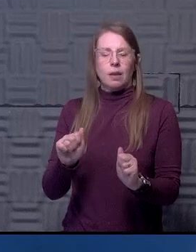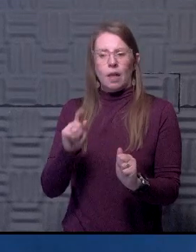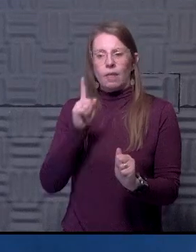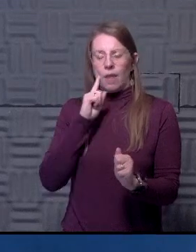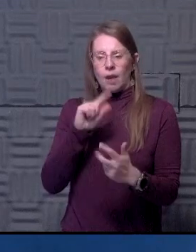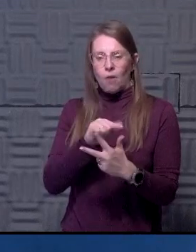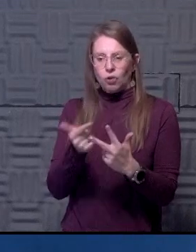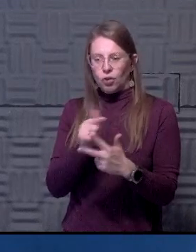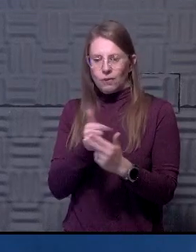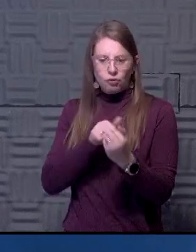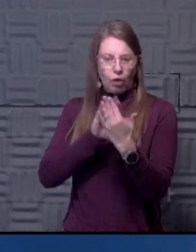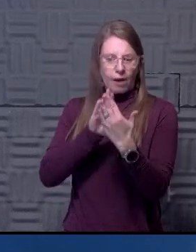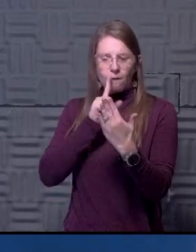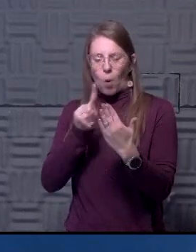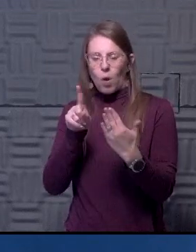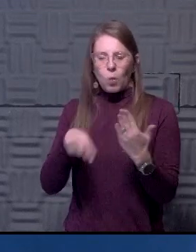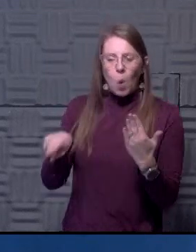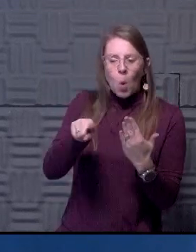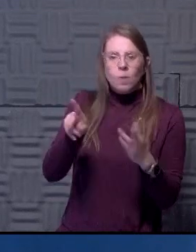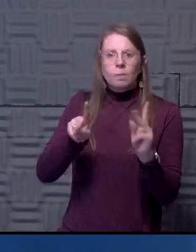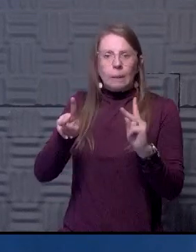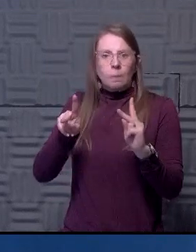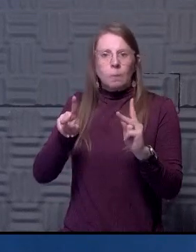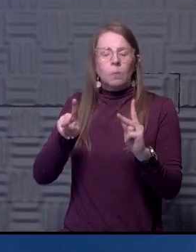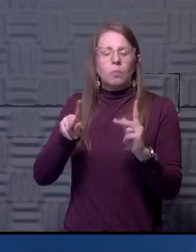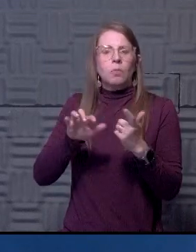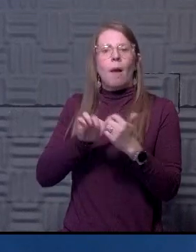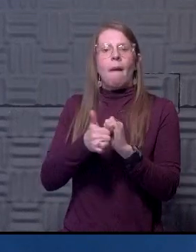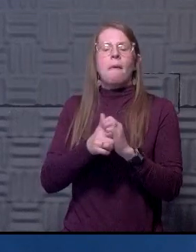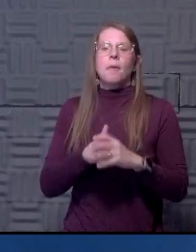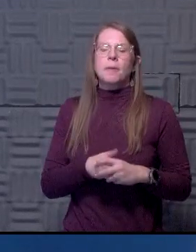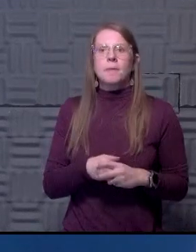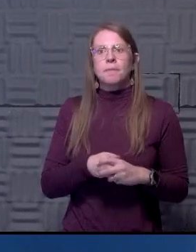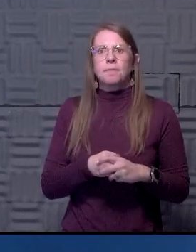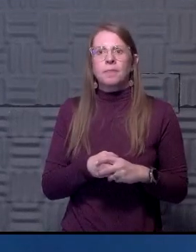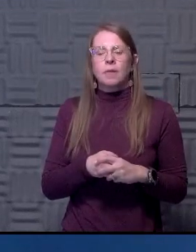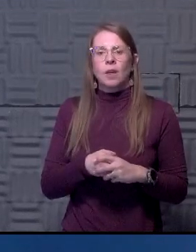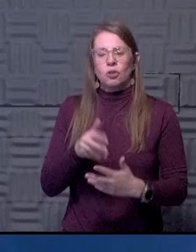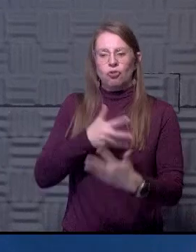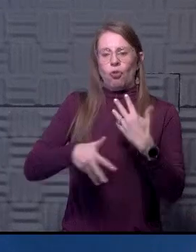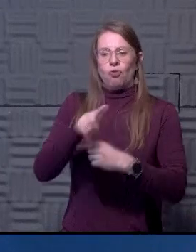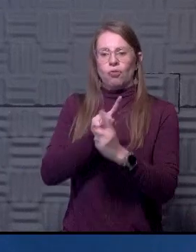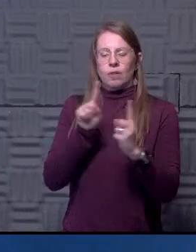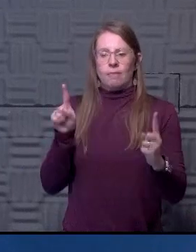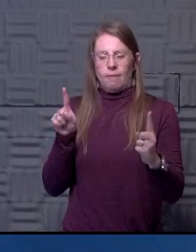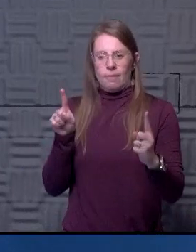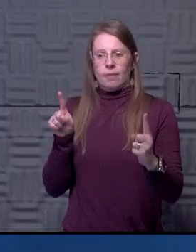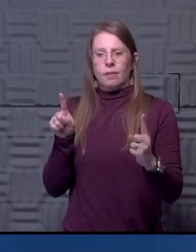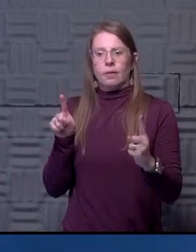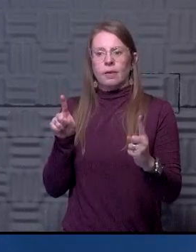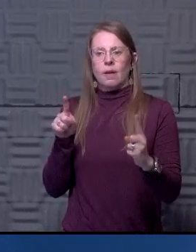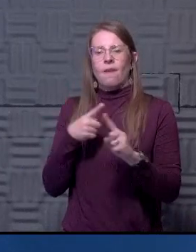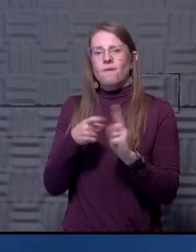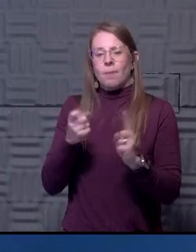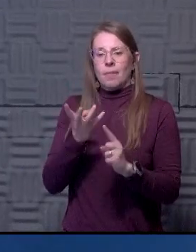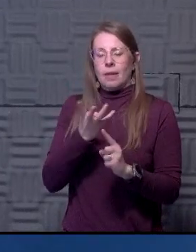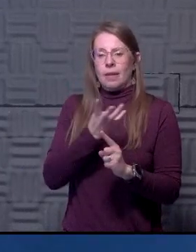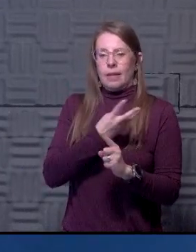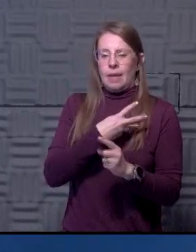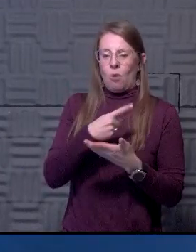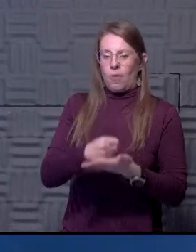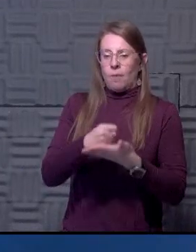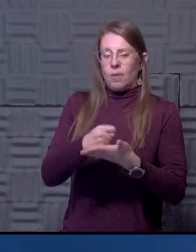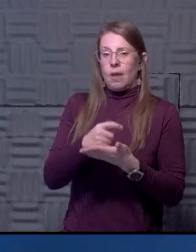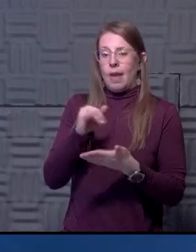alternative strategies for those individuals in terms of social distancing out from their chemotherapy once their